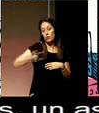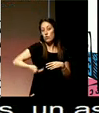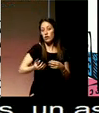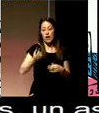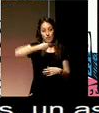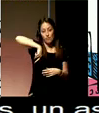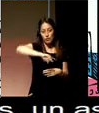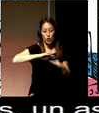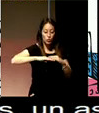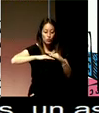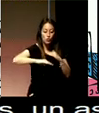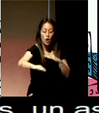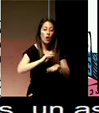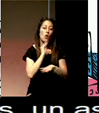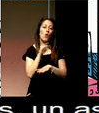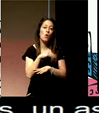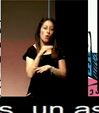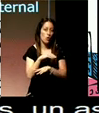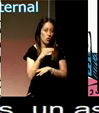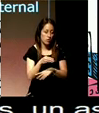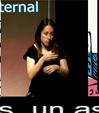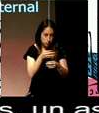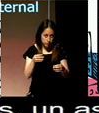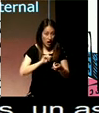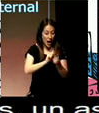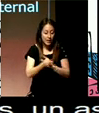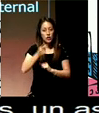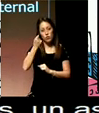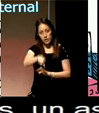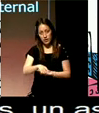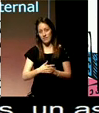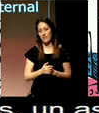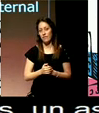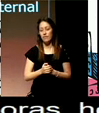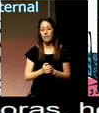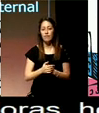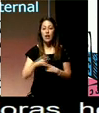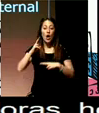lift is made of brickwork, similar to the old Roman walls.